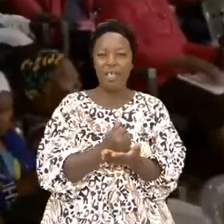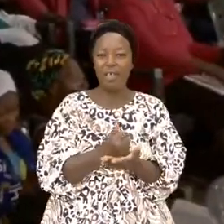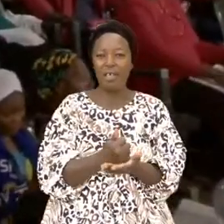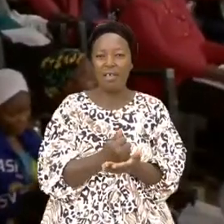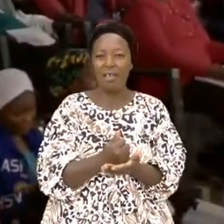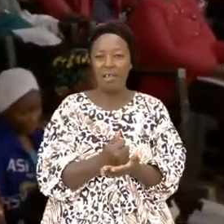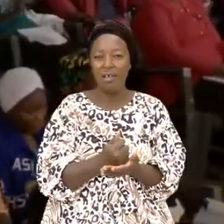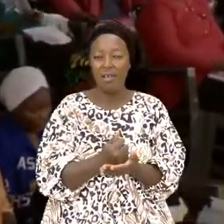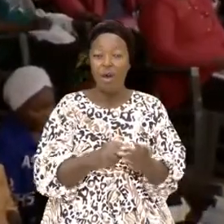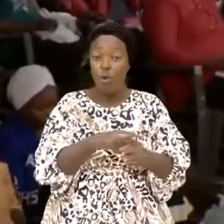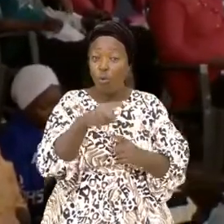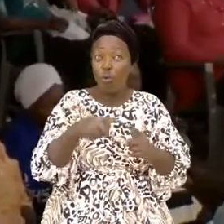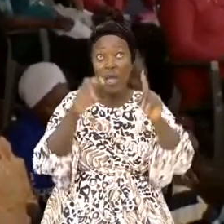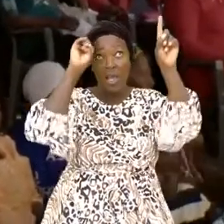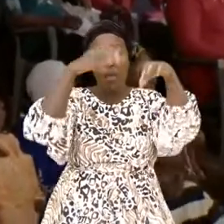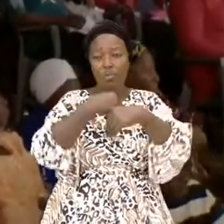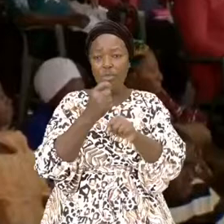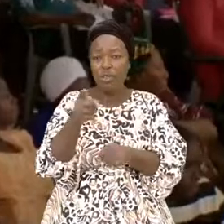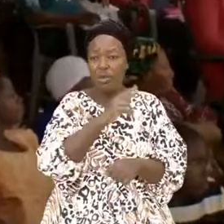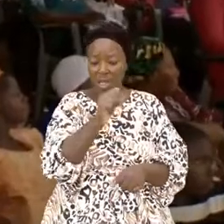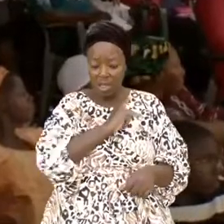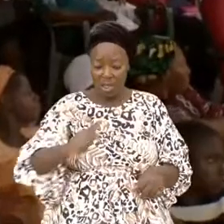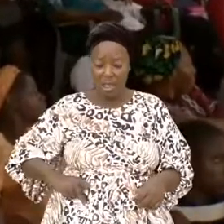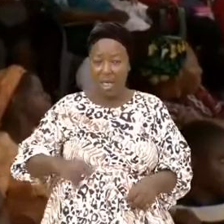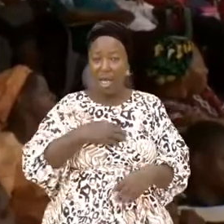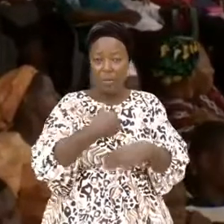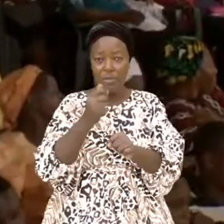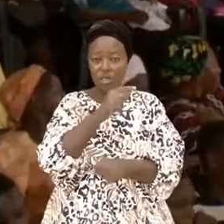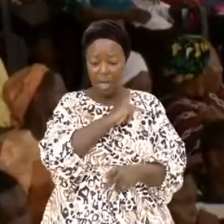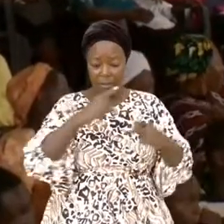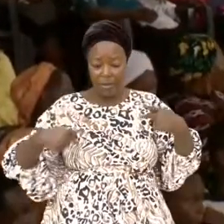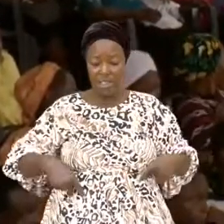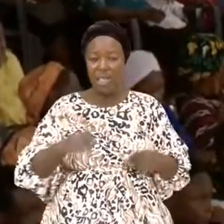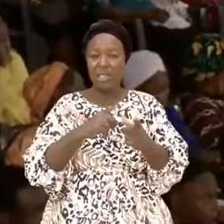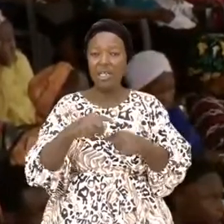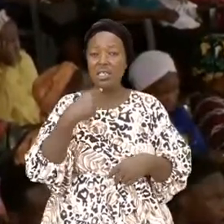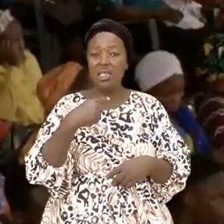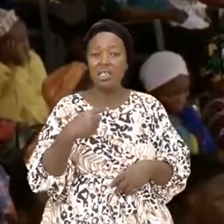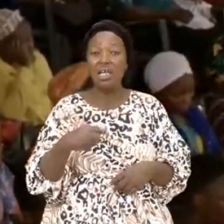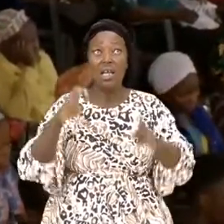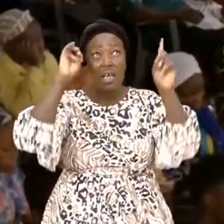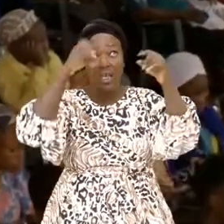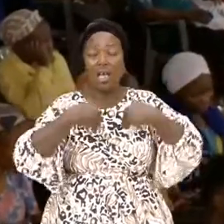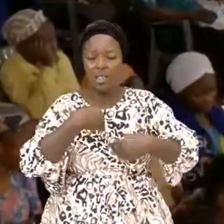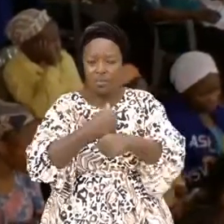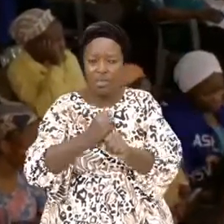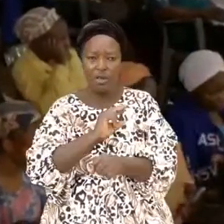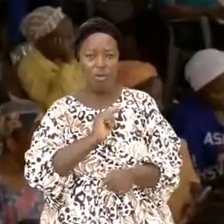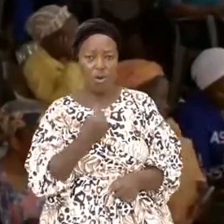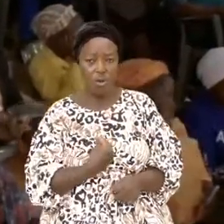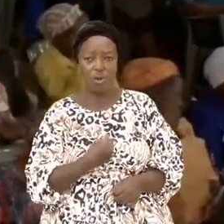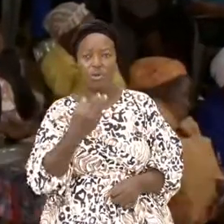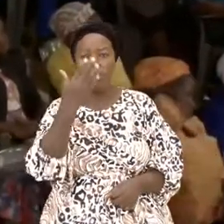When He makes you a king, when He makes you a priest, it says He has made us.